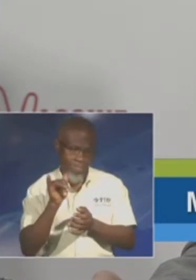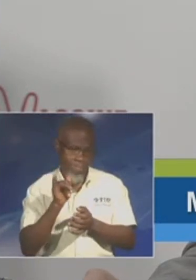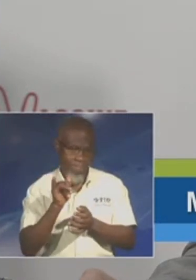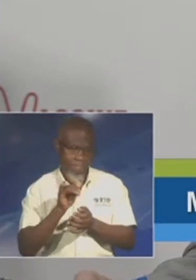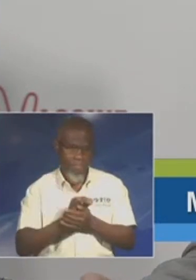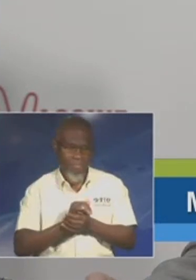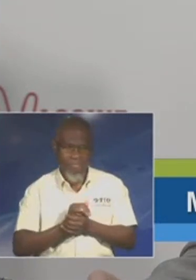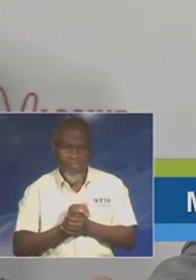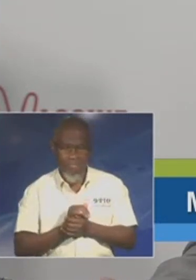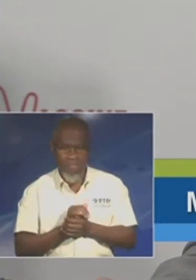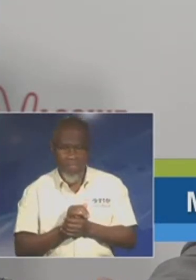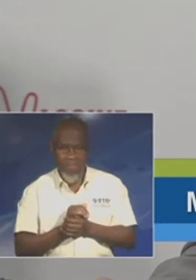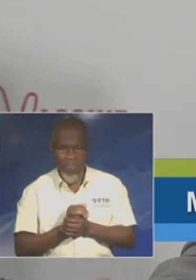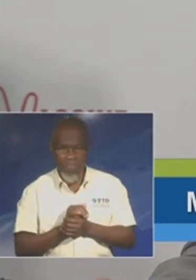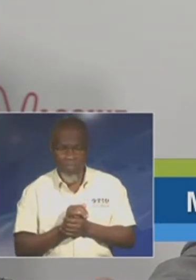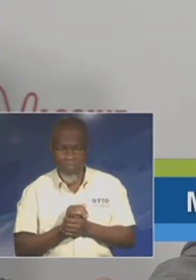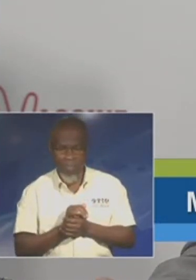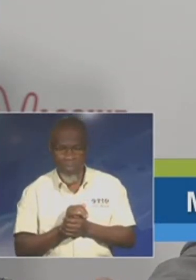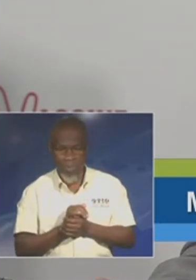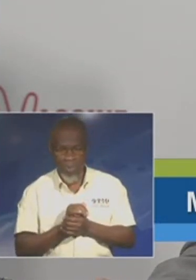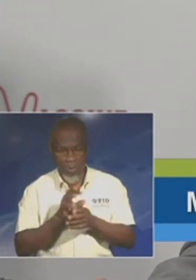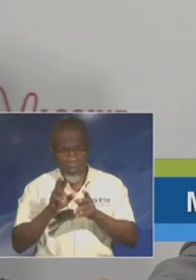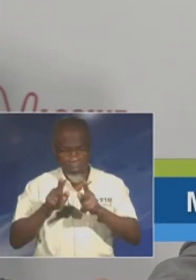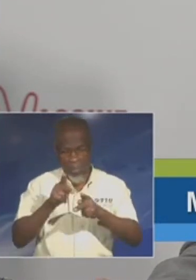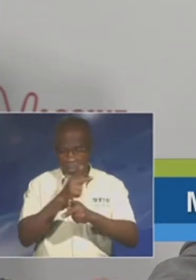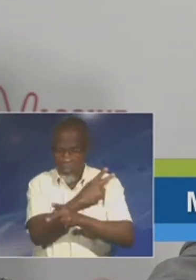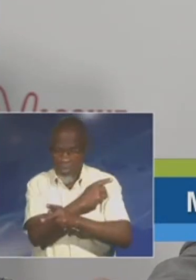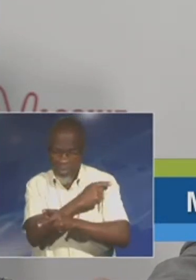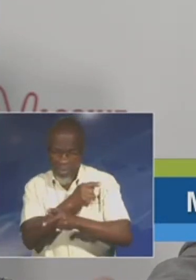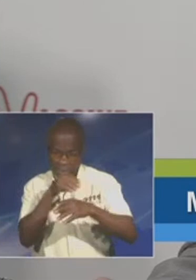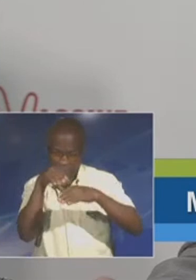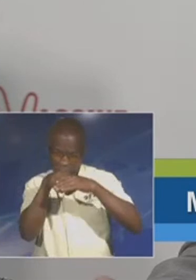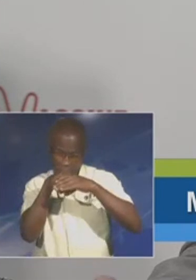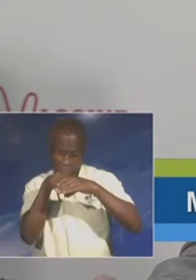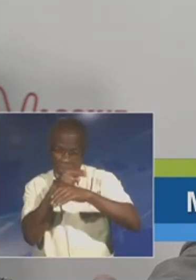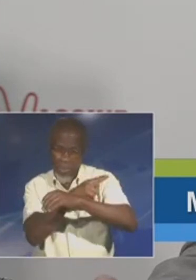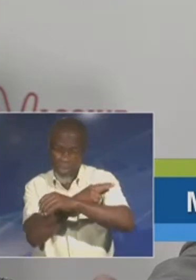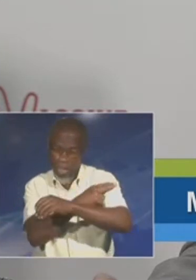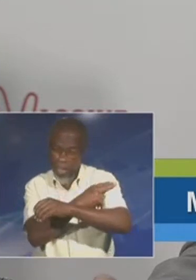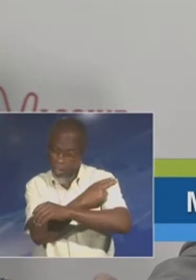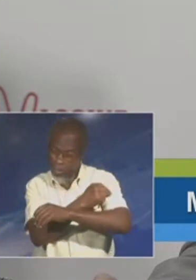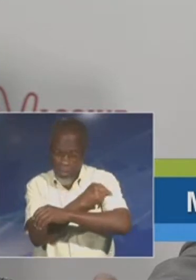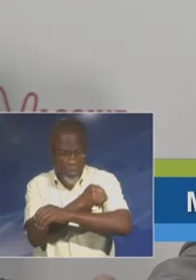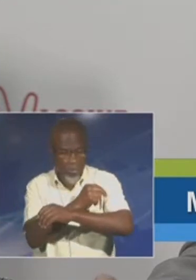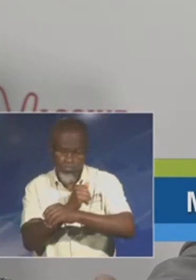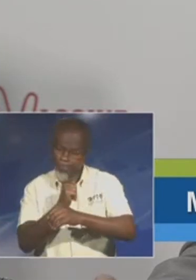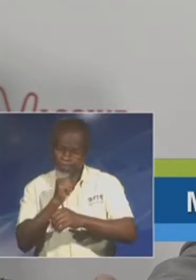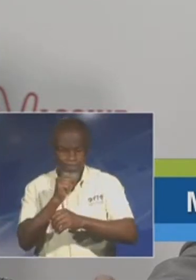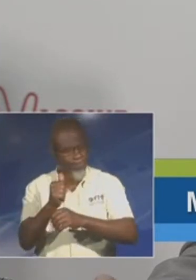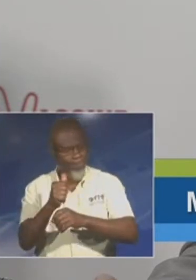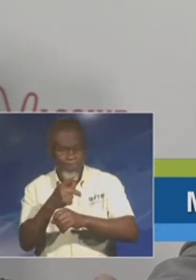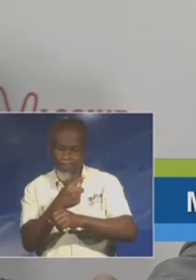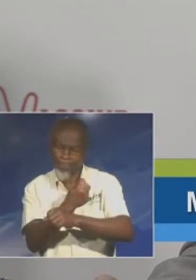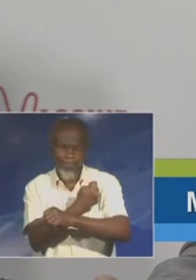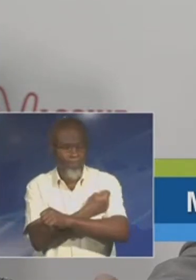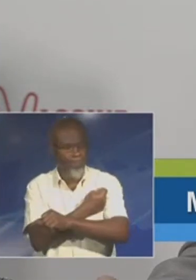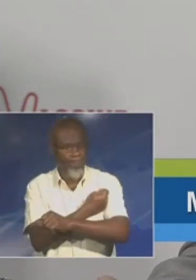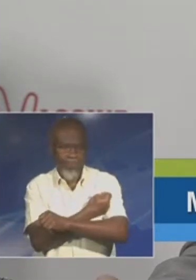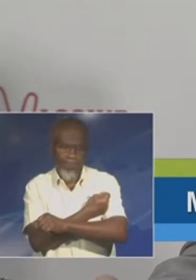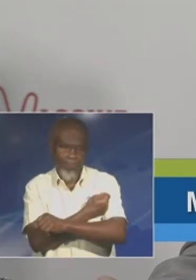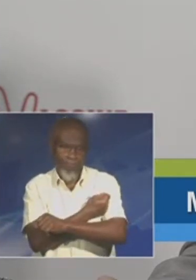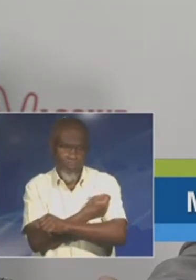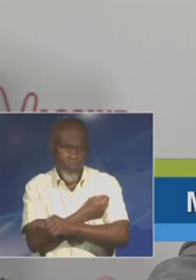patients in hospital are unvaccinated. So, ladies and gentlemen, we ask you to act in your